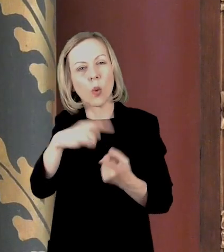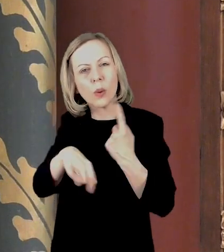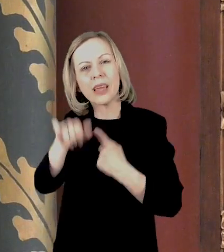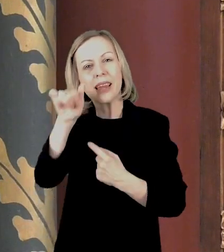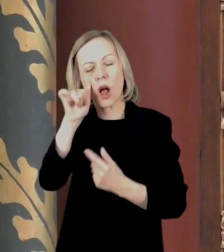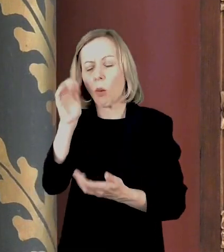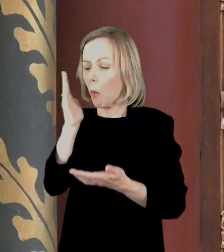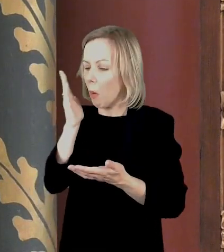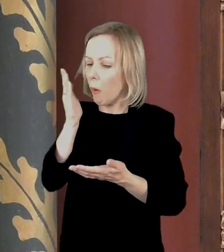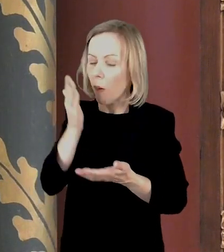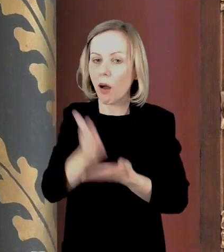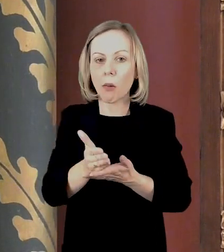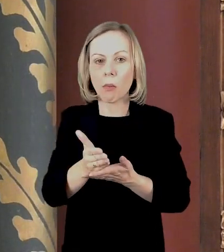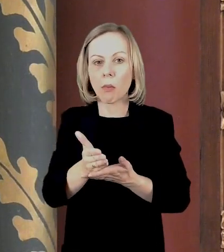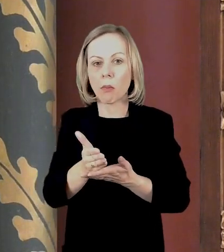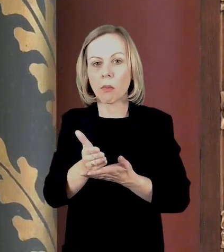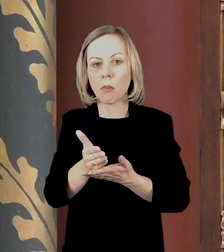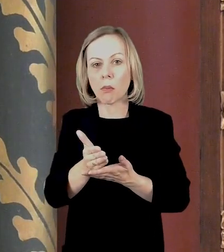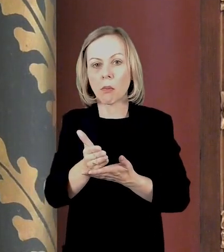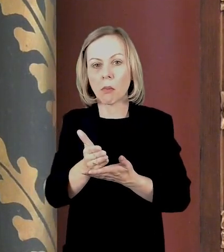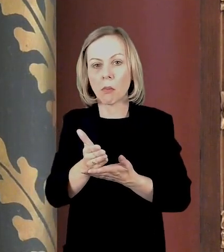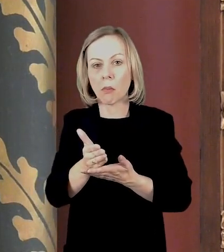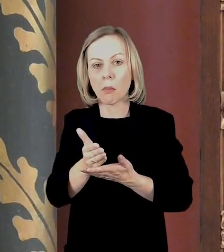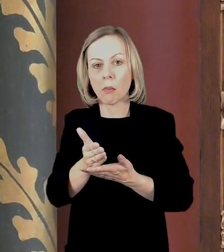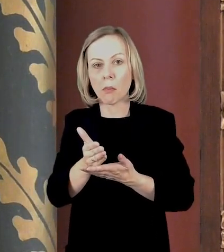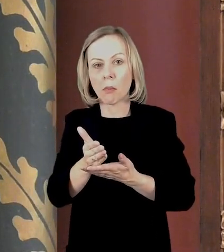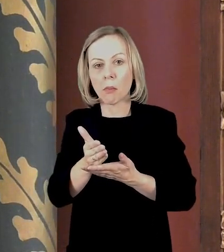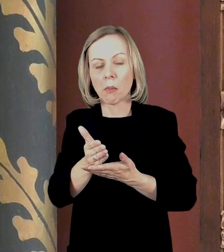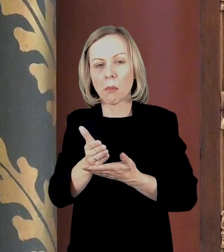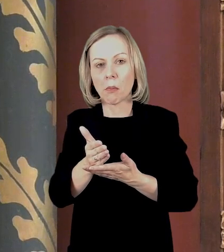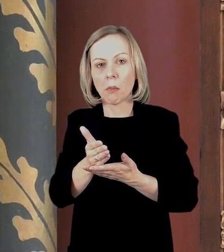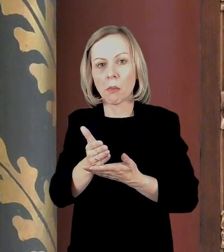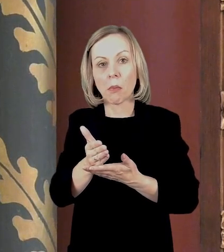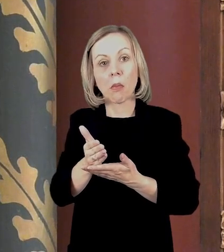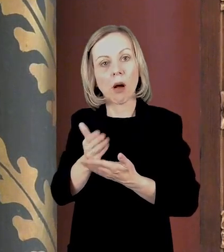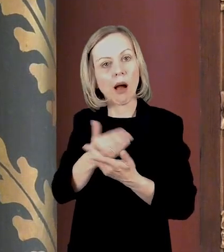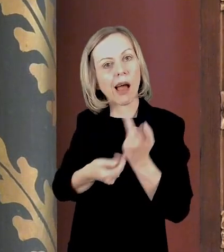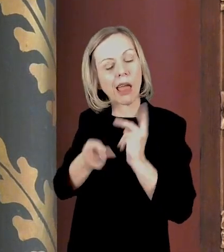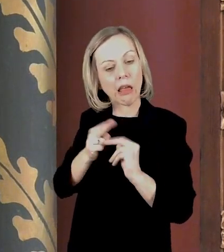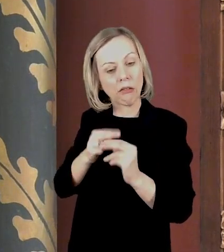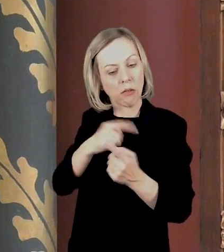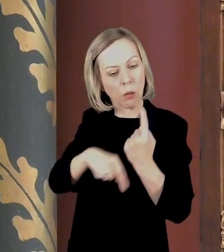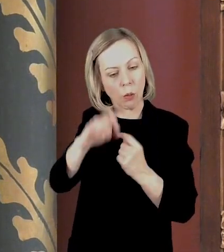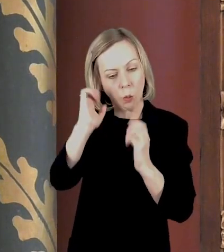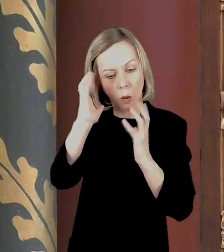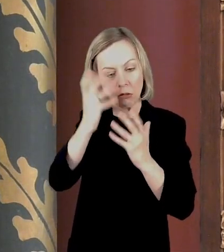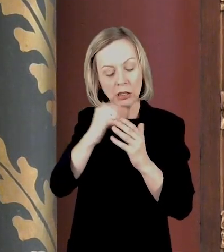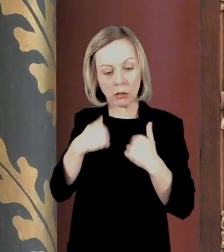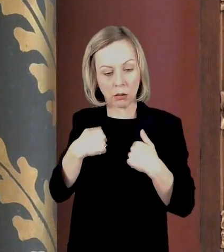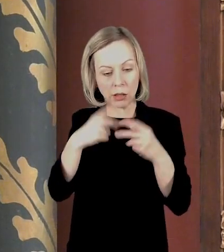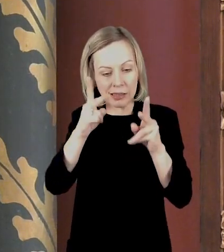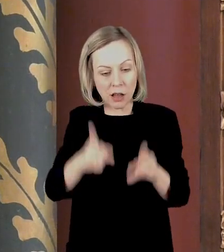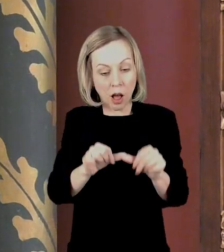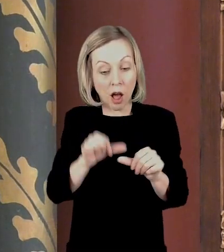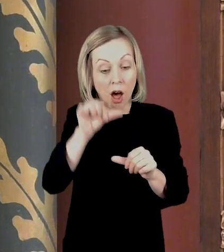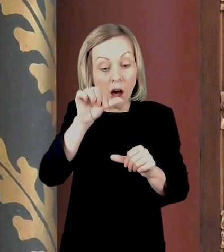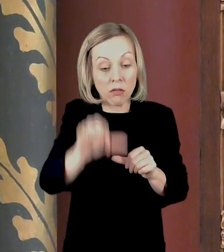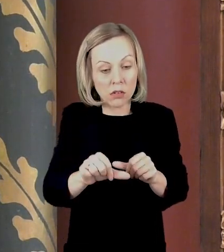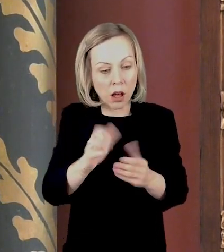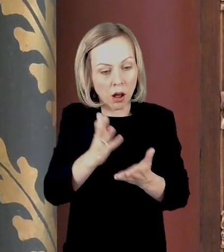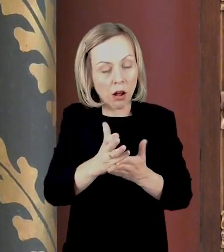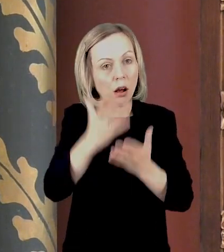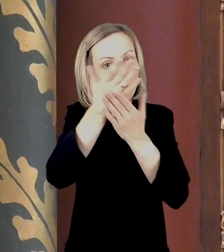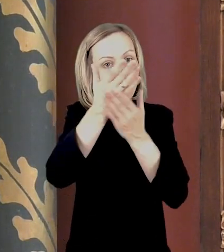ignored and forgotten is something that makes us sometimes fretful and anxious, our